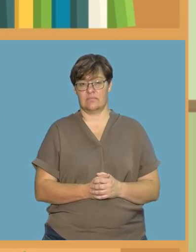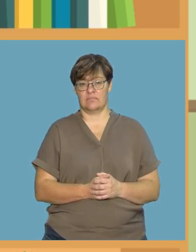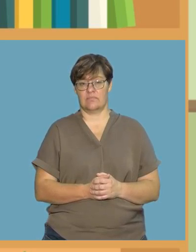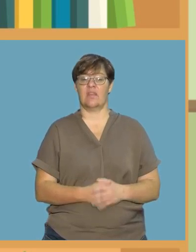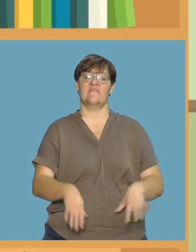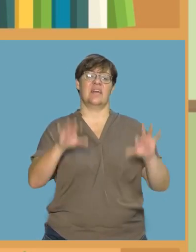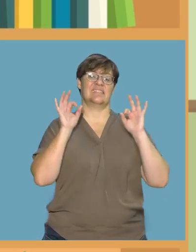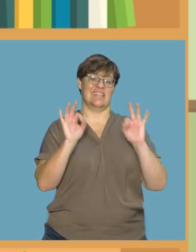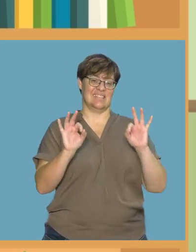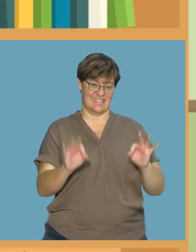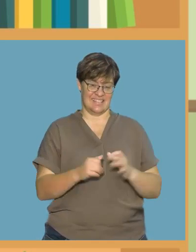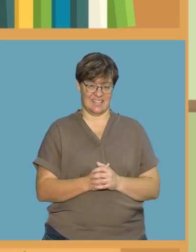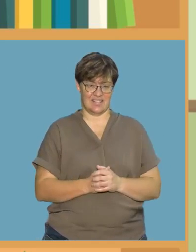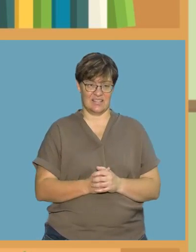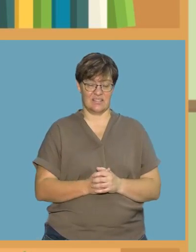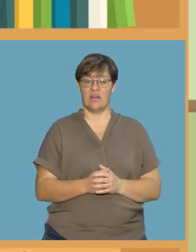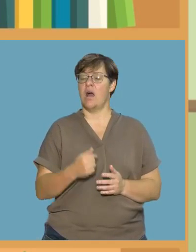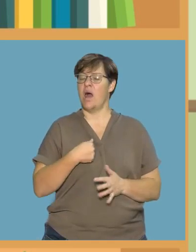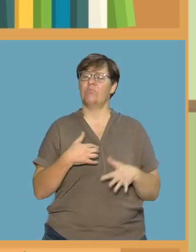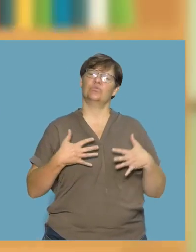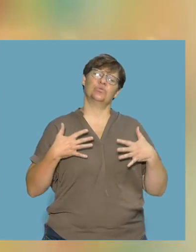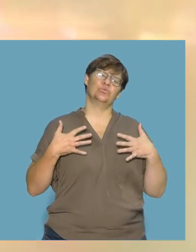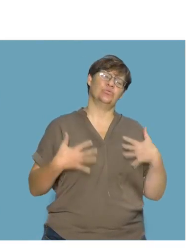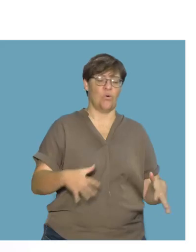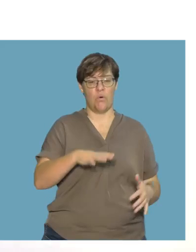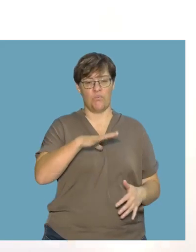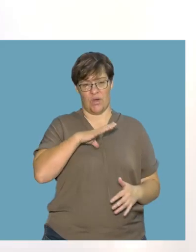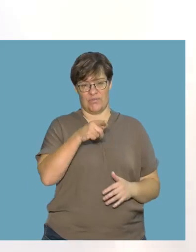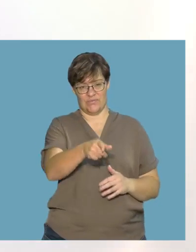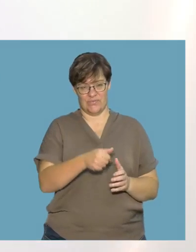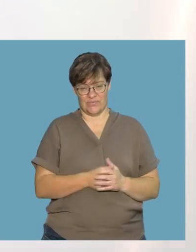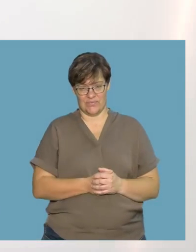Fantastic! I am so proud of you.